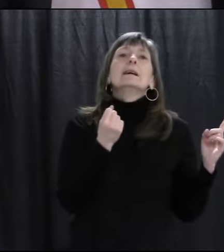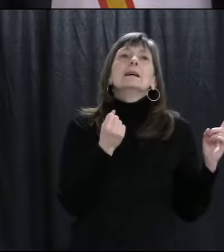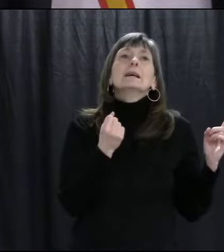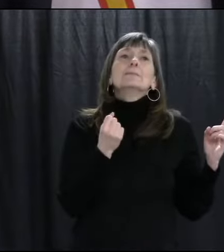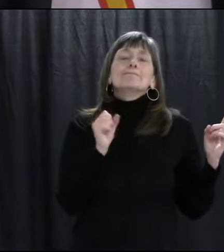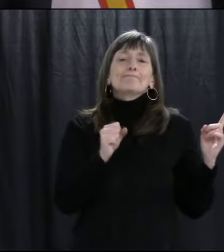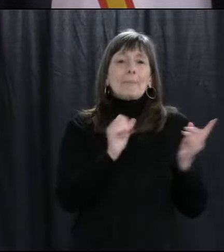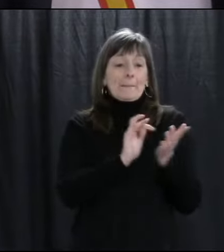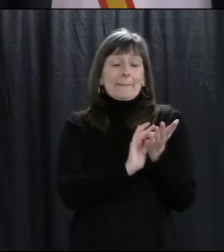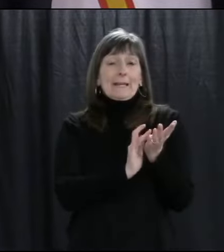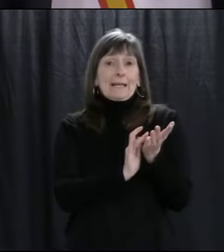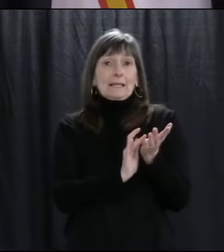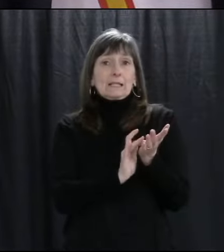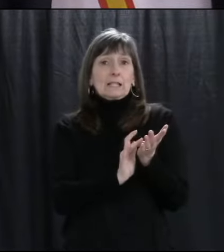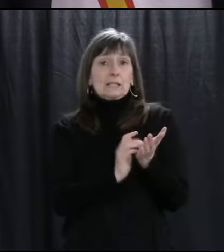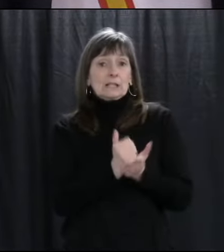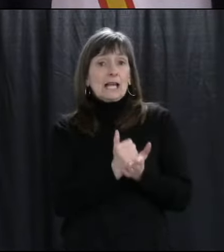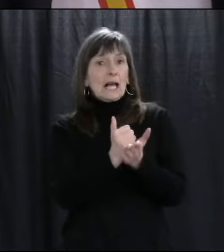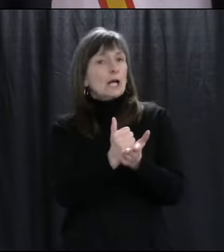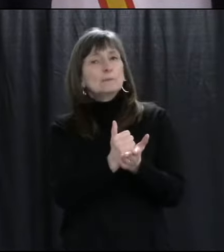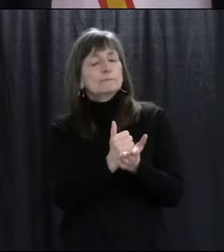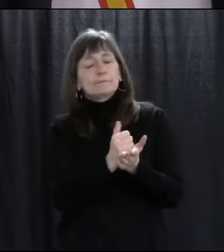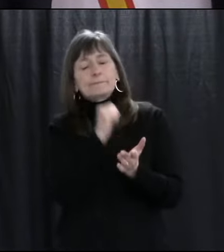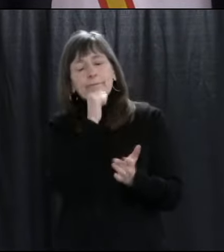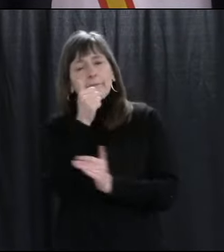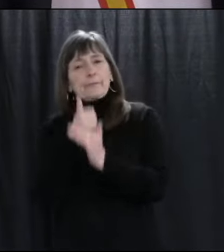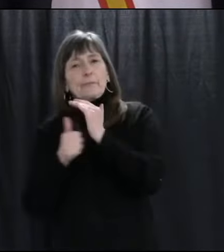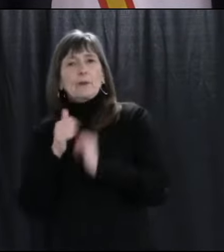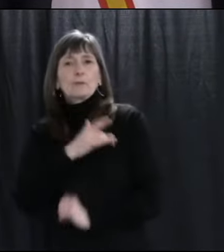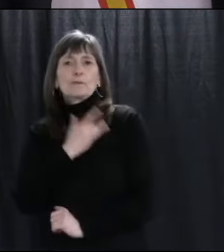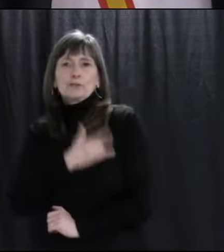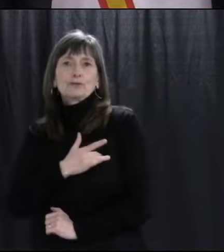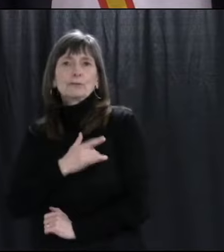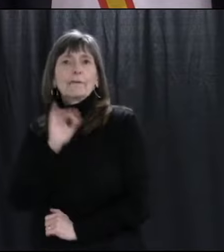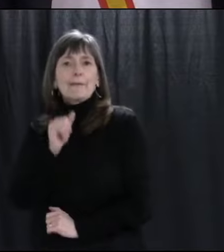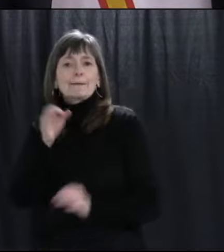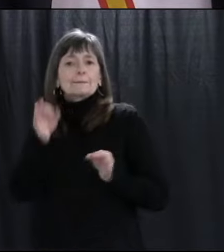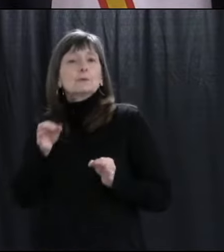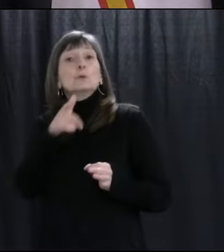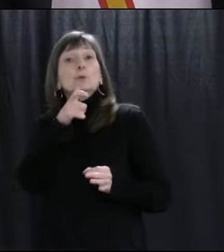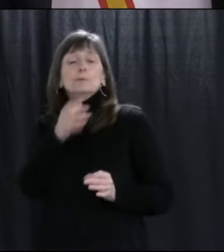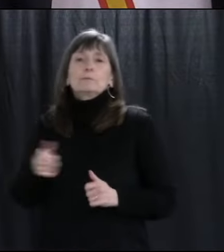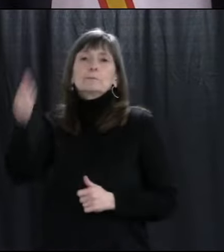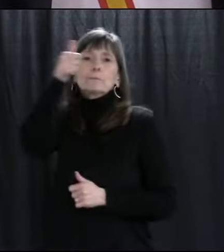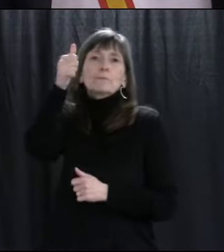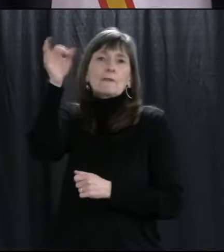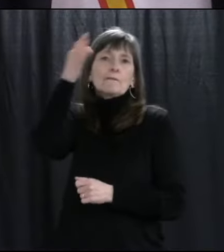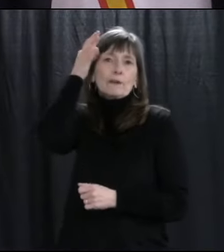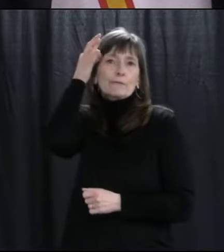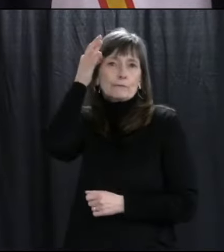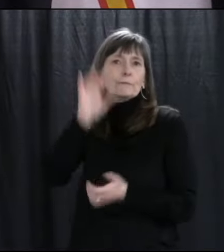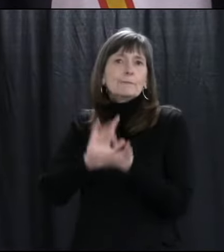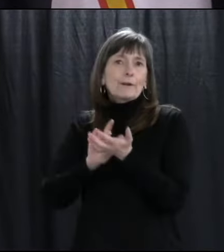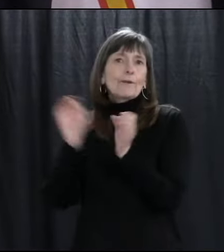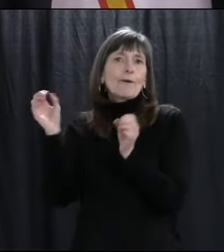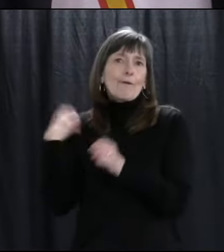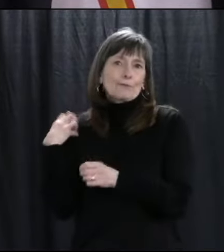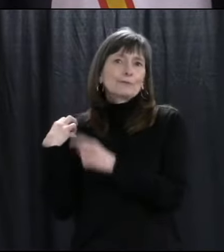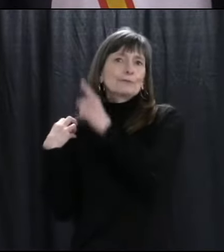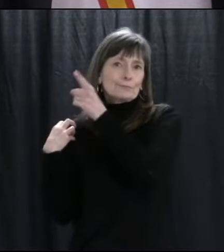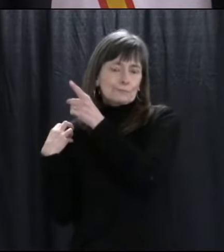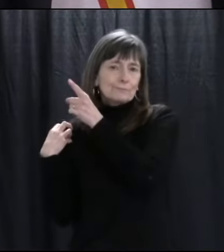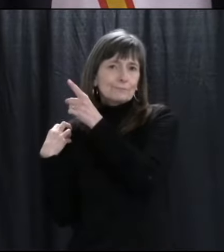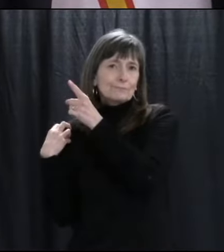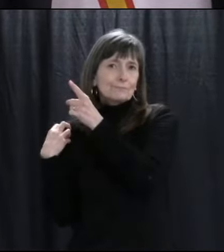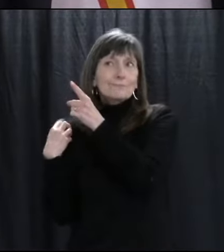that's out of our provincial jurisdiction, those things happen at a federal level with recommending which should be used, and there are processes